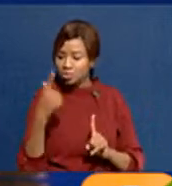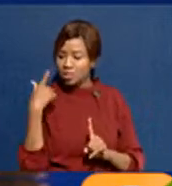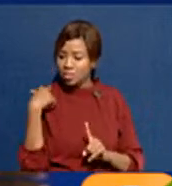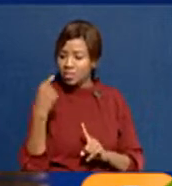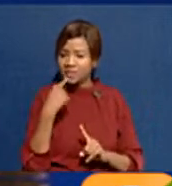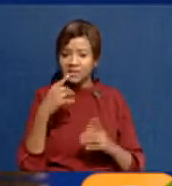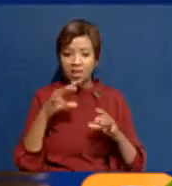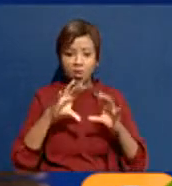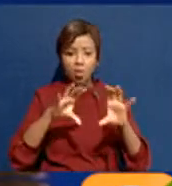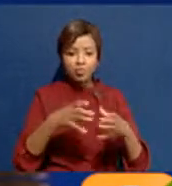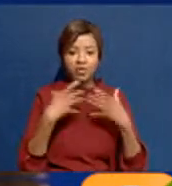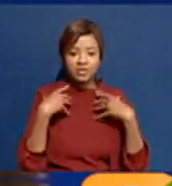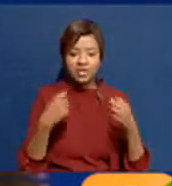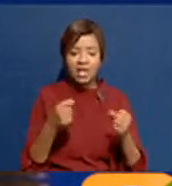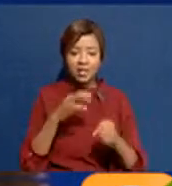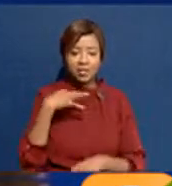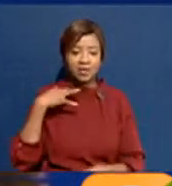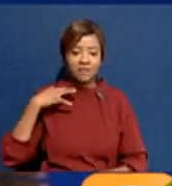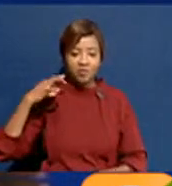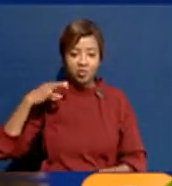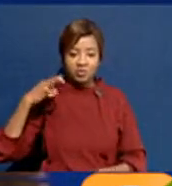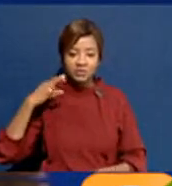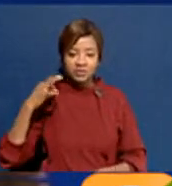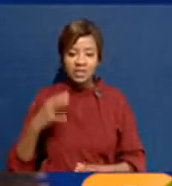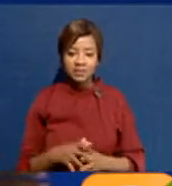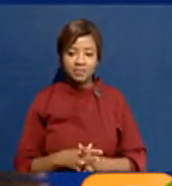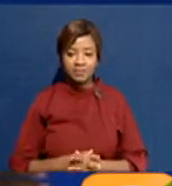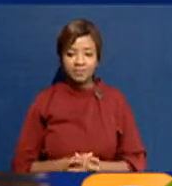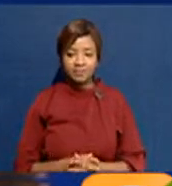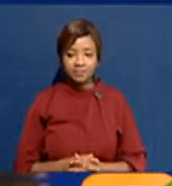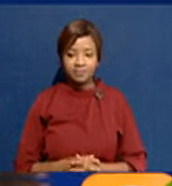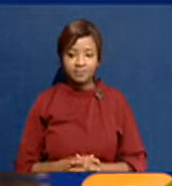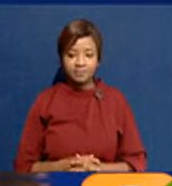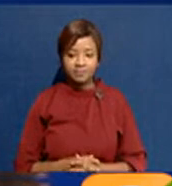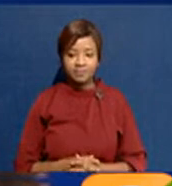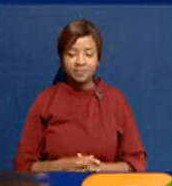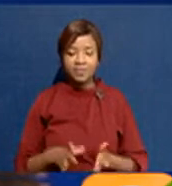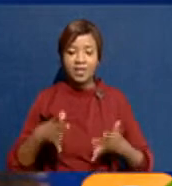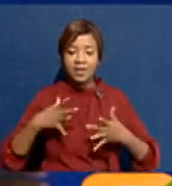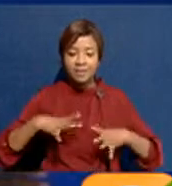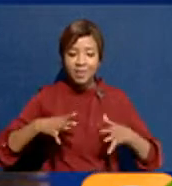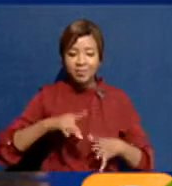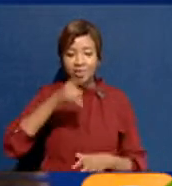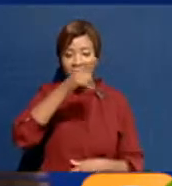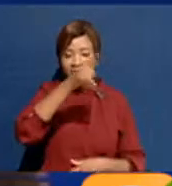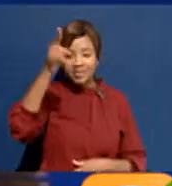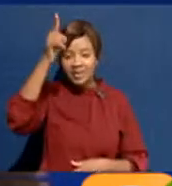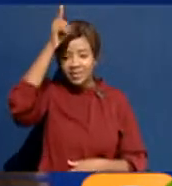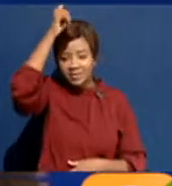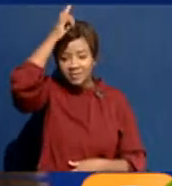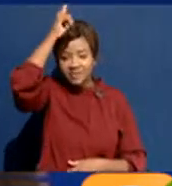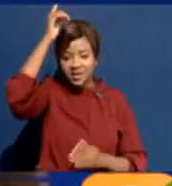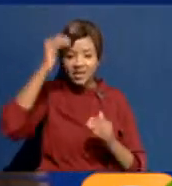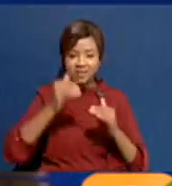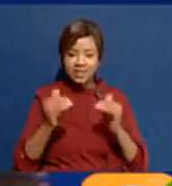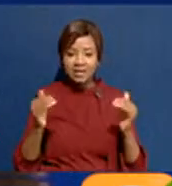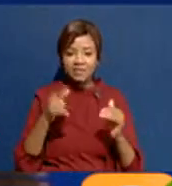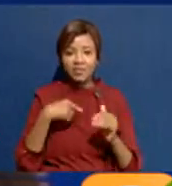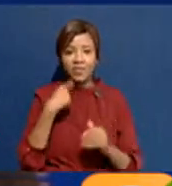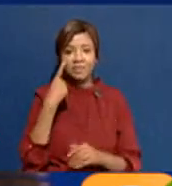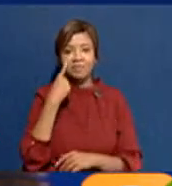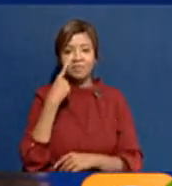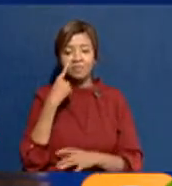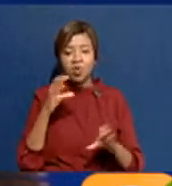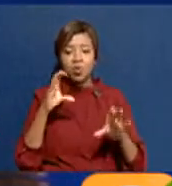health volunteers, because downstream, actually down at the village level, people sort of identify more with the community health